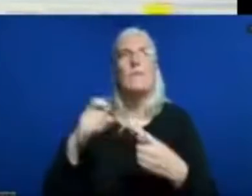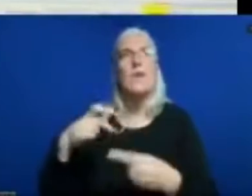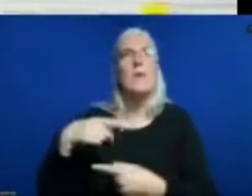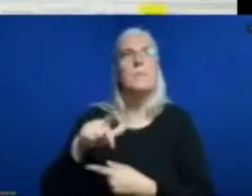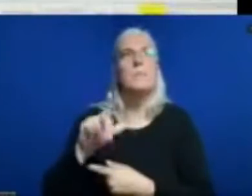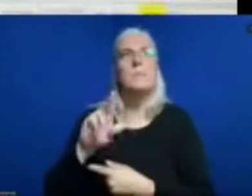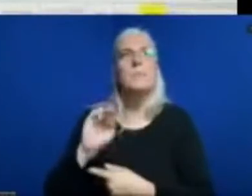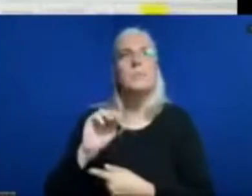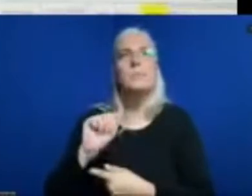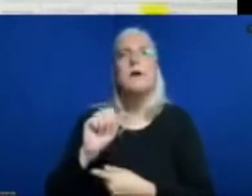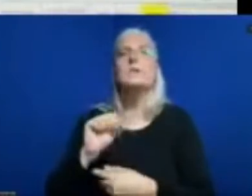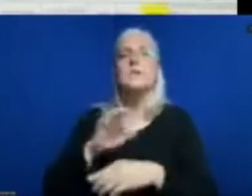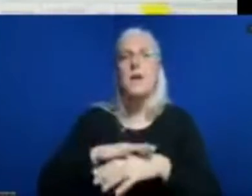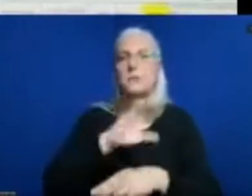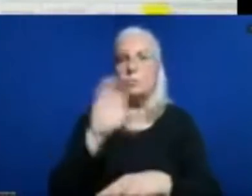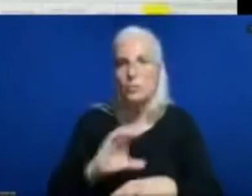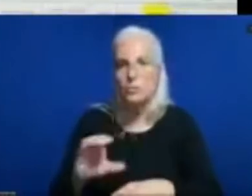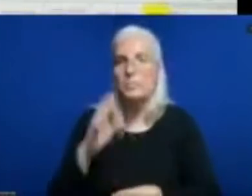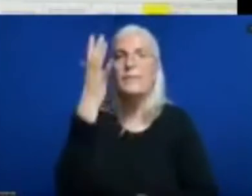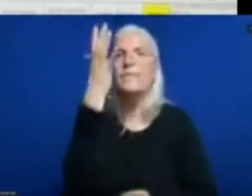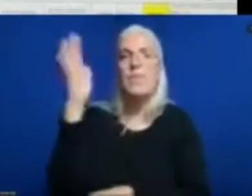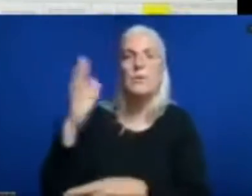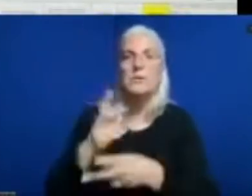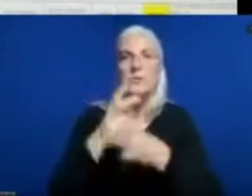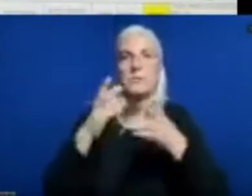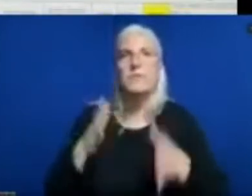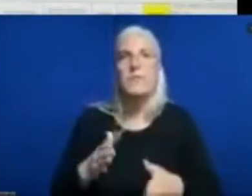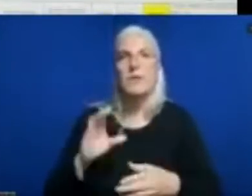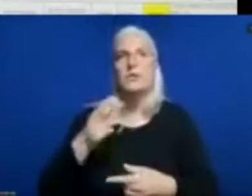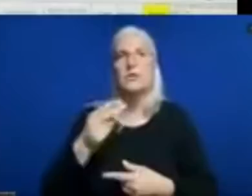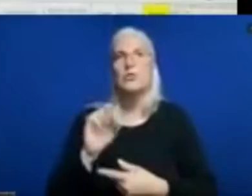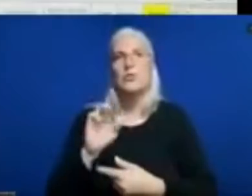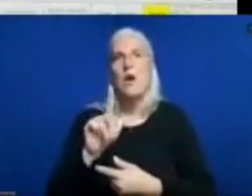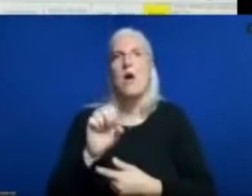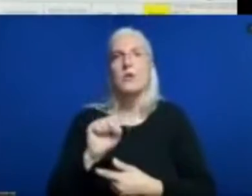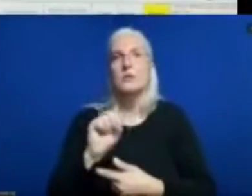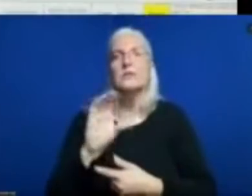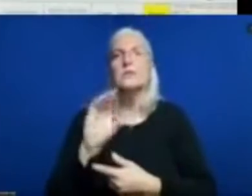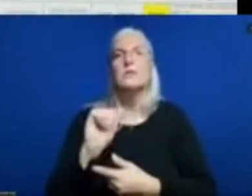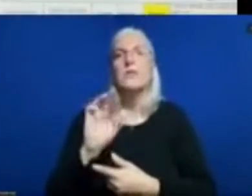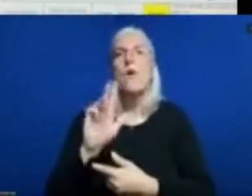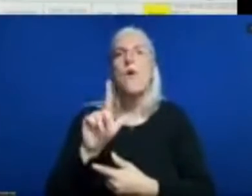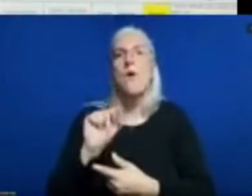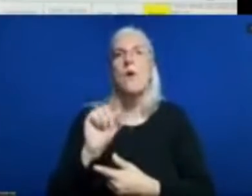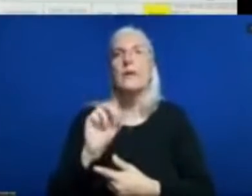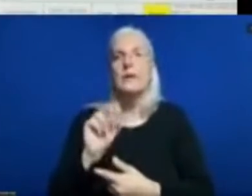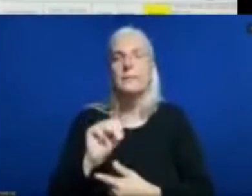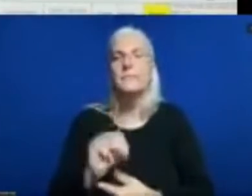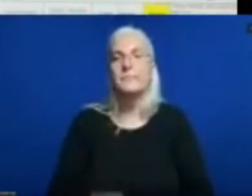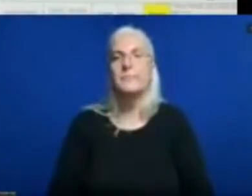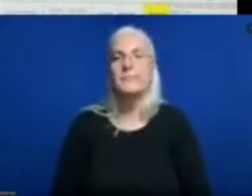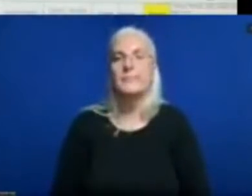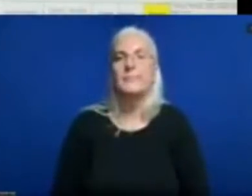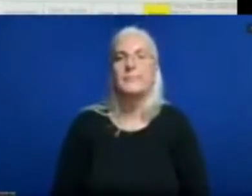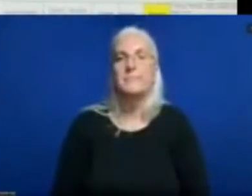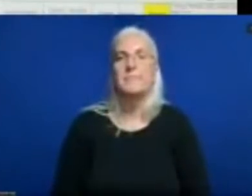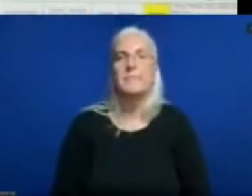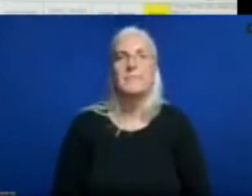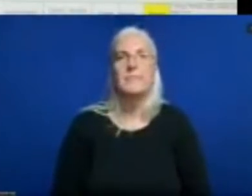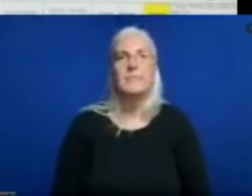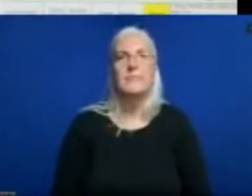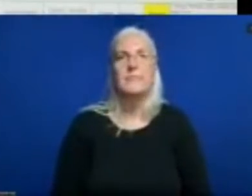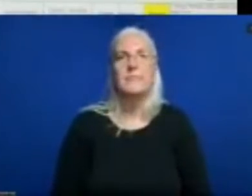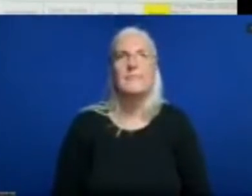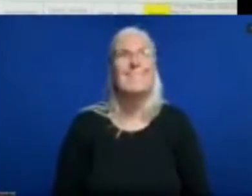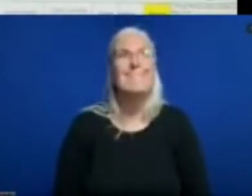Good evening, everybody. Chris Carlton, Forest Supervisor here in the Plumas National Forest. Want to start by mentioning why I'm